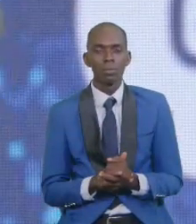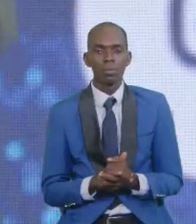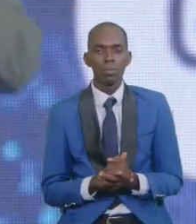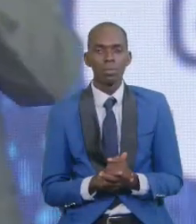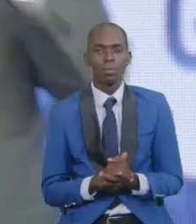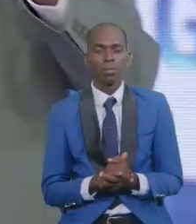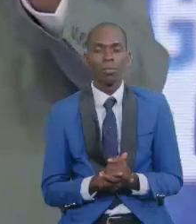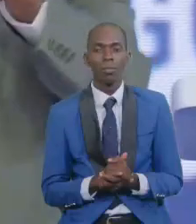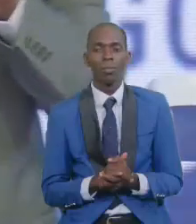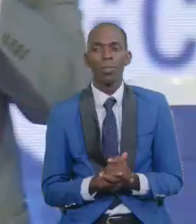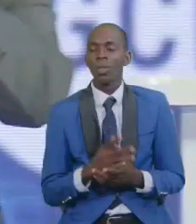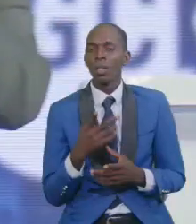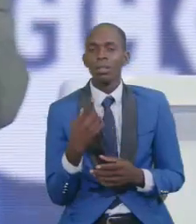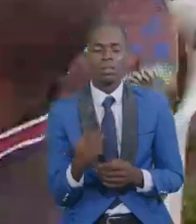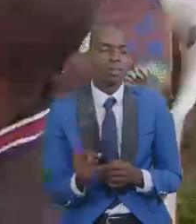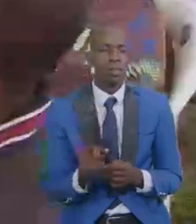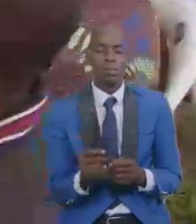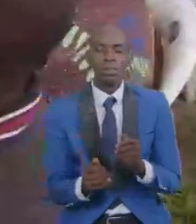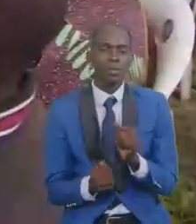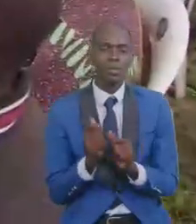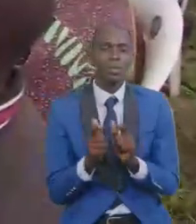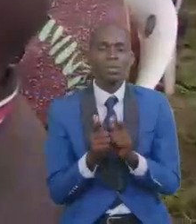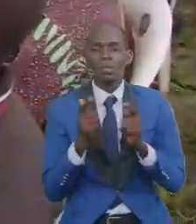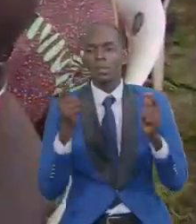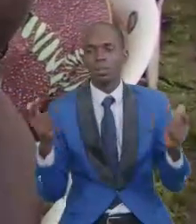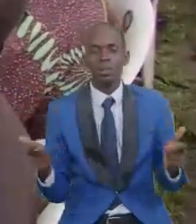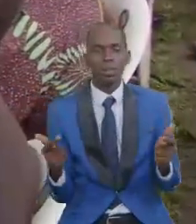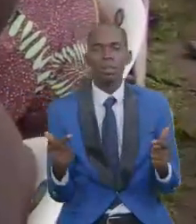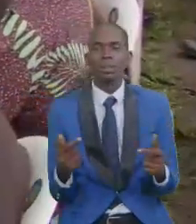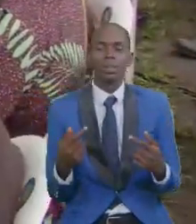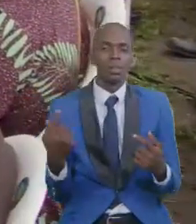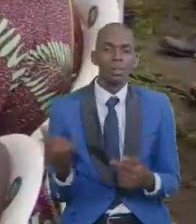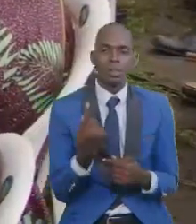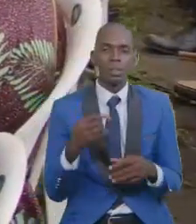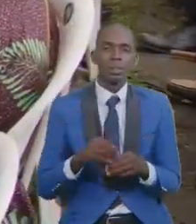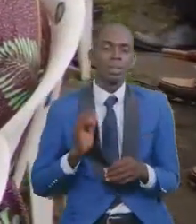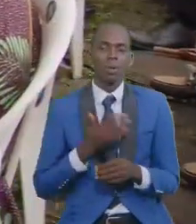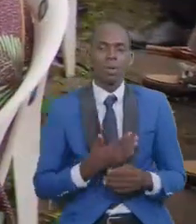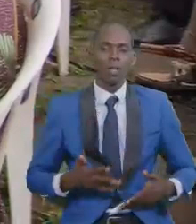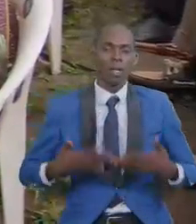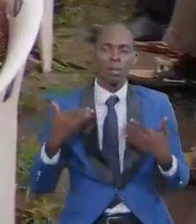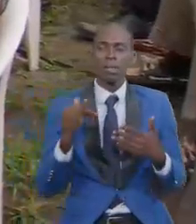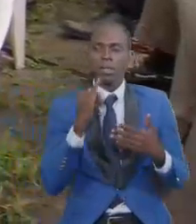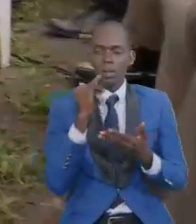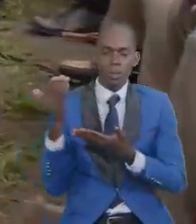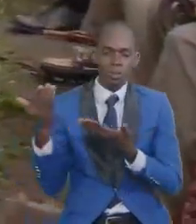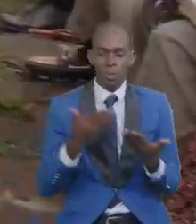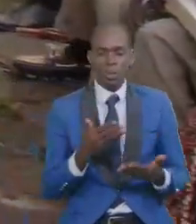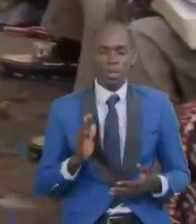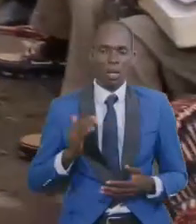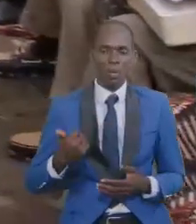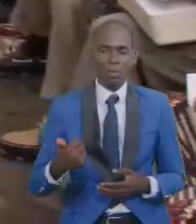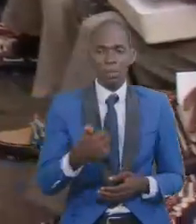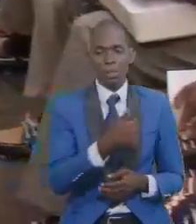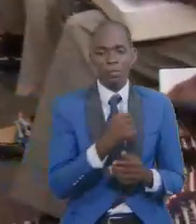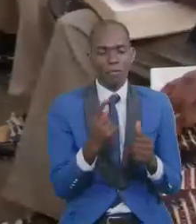The greatest sin in our lives is putting ourselves first and Christ behind.